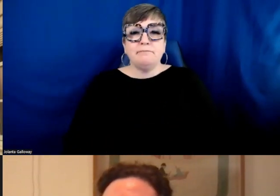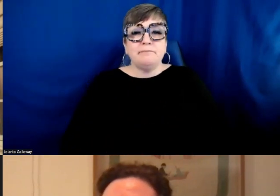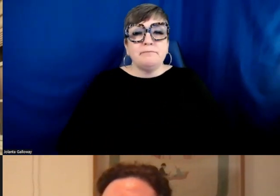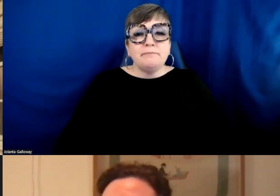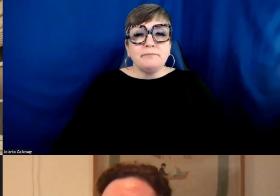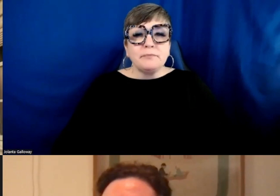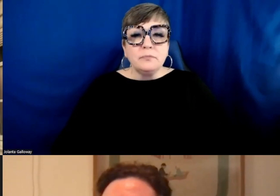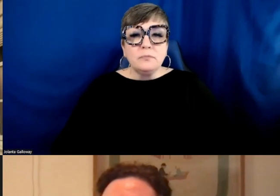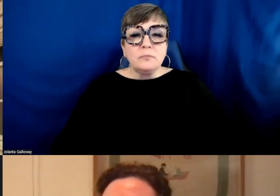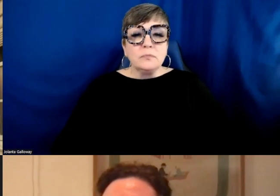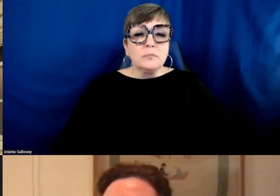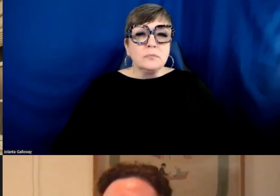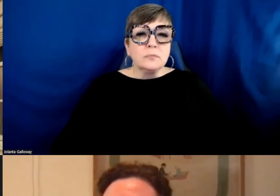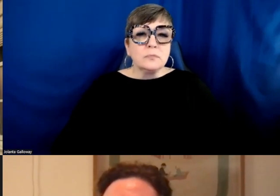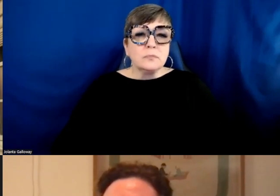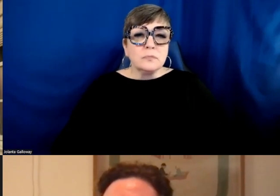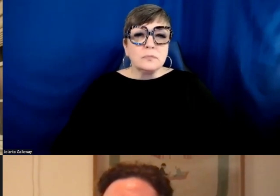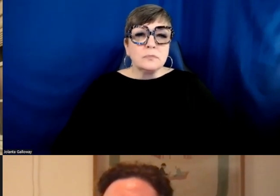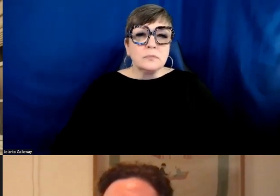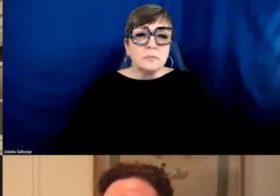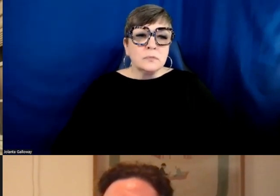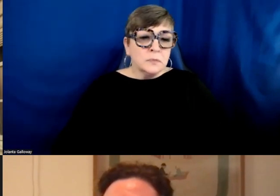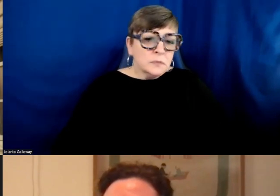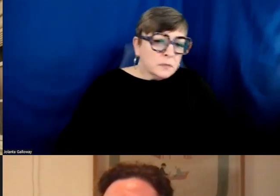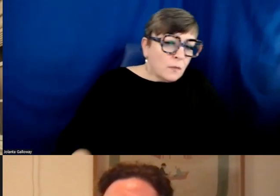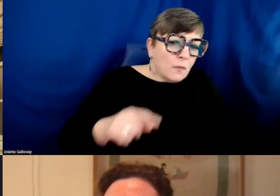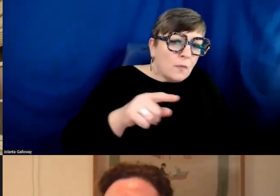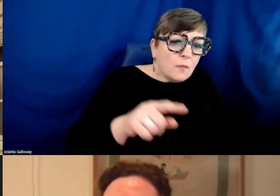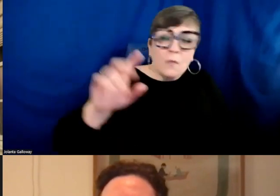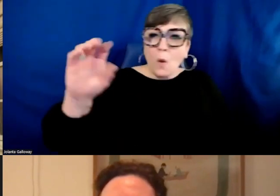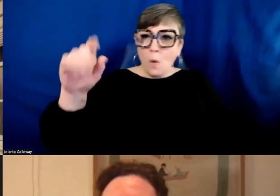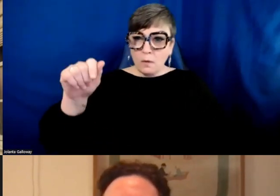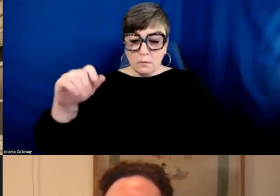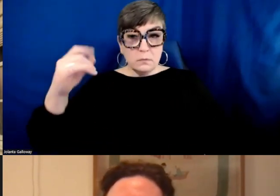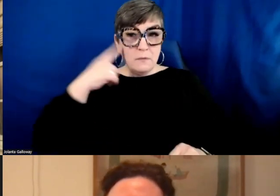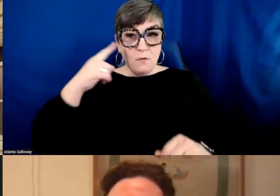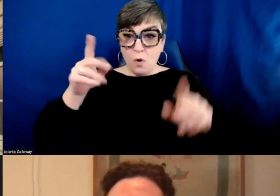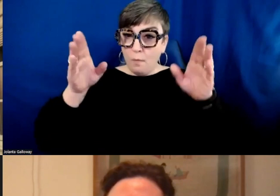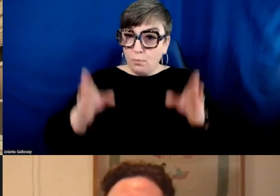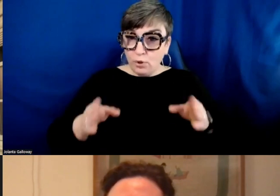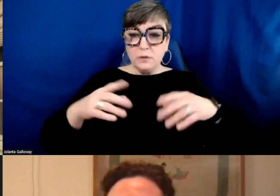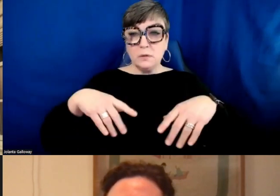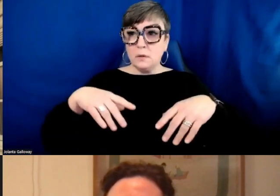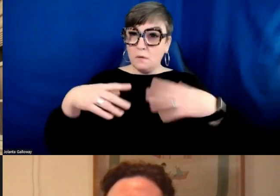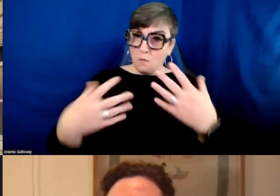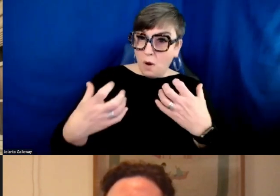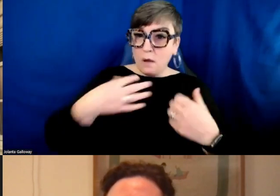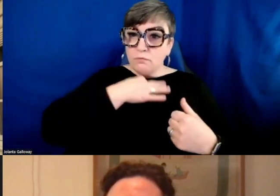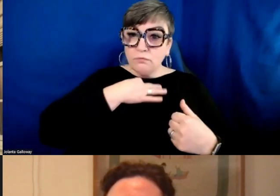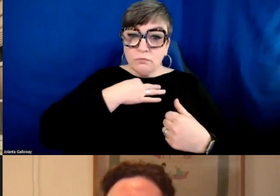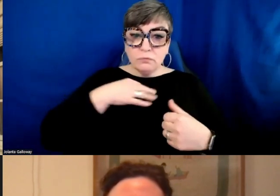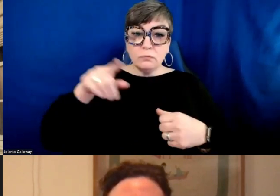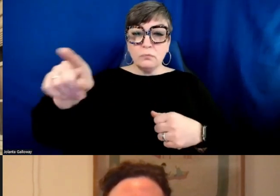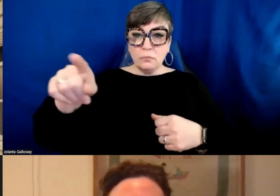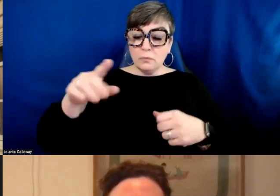Wonderful. All right. If you, if, for the person who asked that question, if you're looking for proper terminology in regards to disability, if you Google Lydia